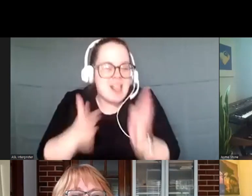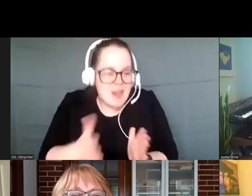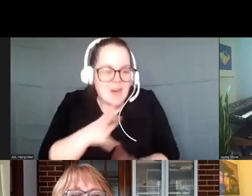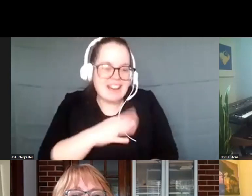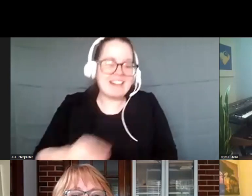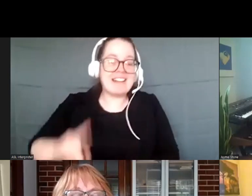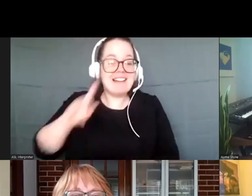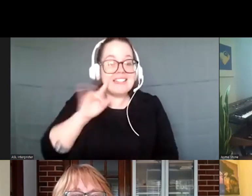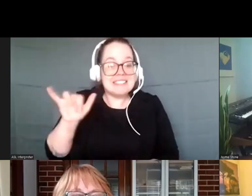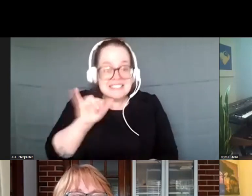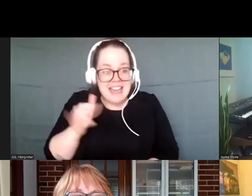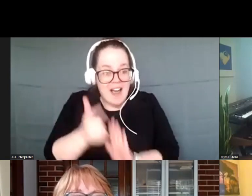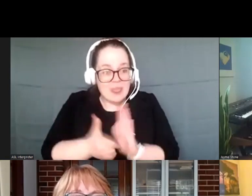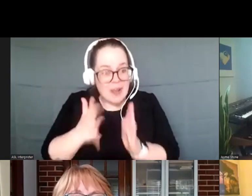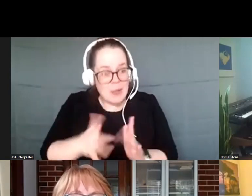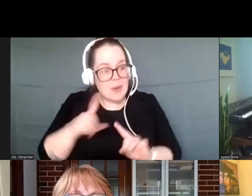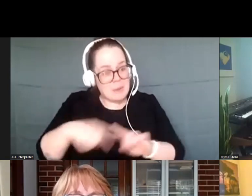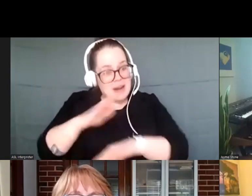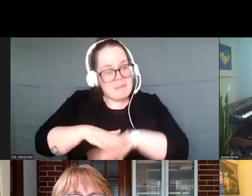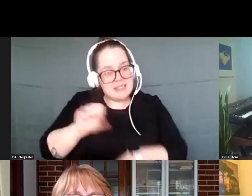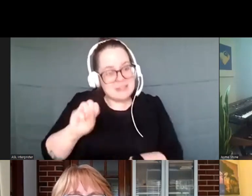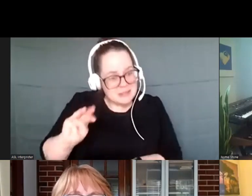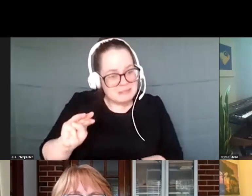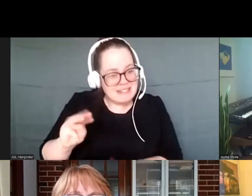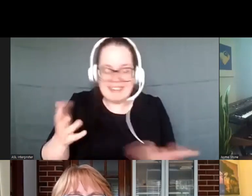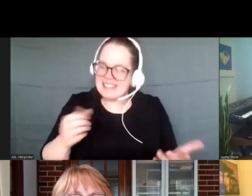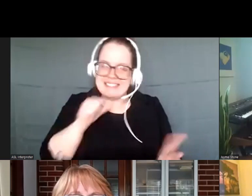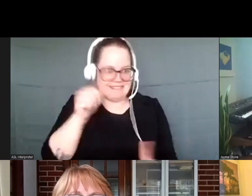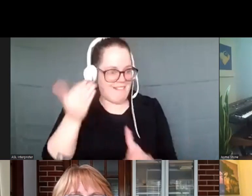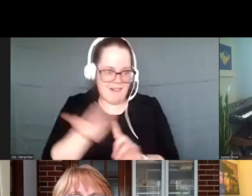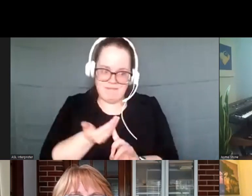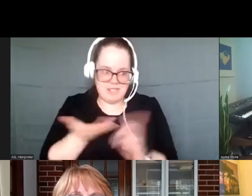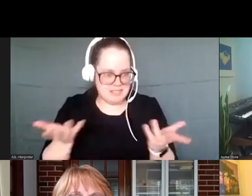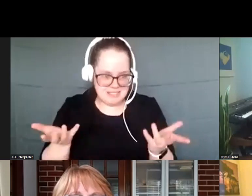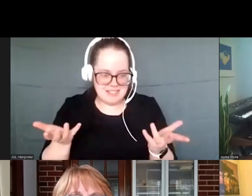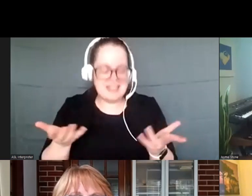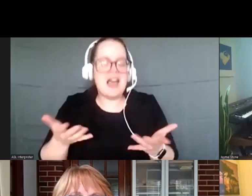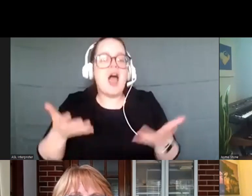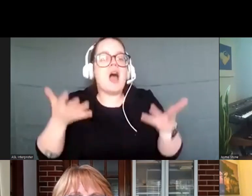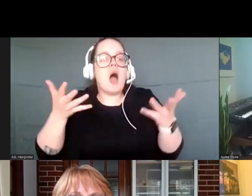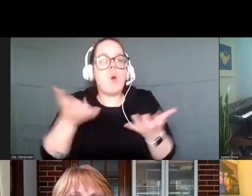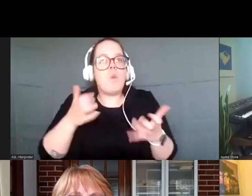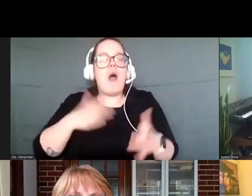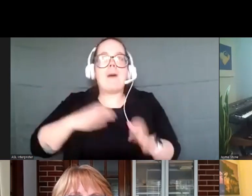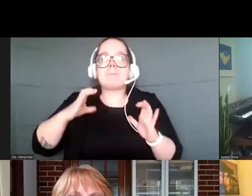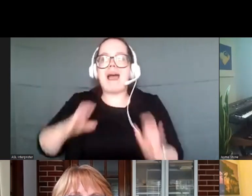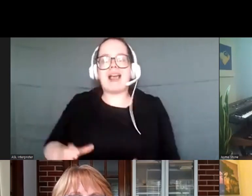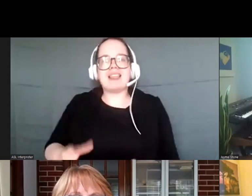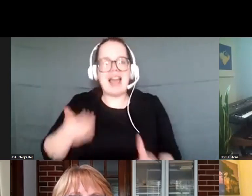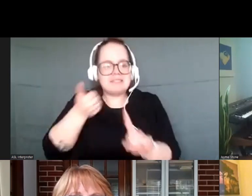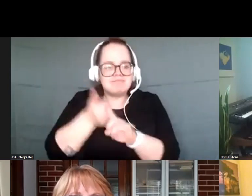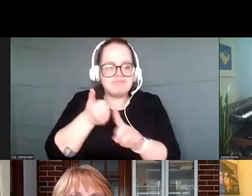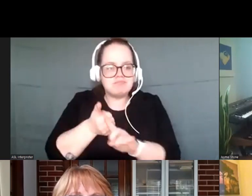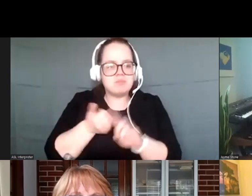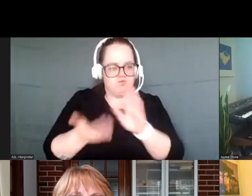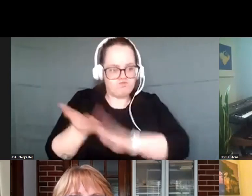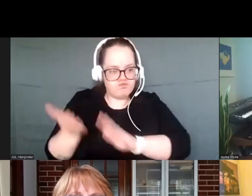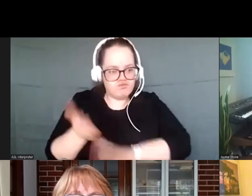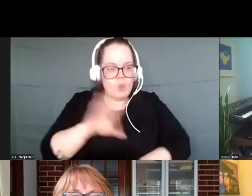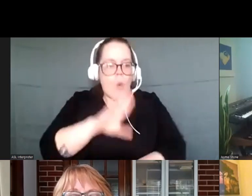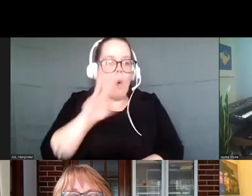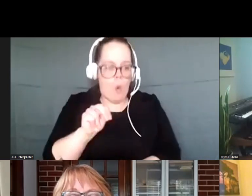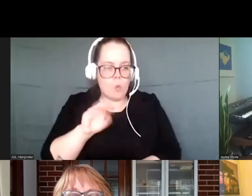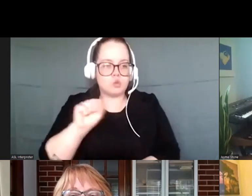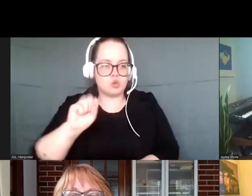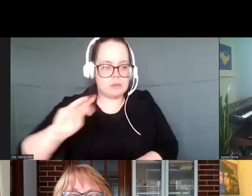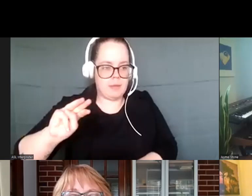doing social media, and it's not convincing. I want my clients to maintain their own social media.